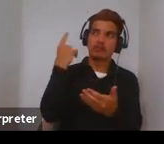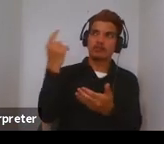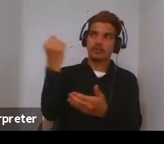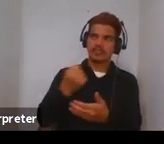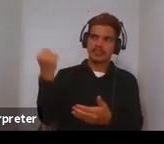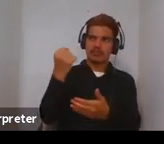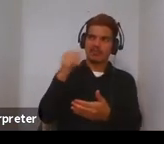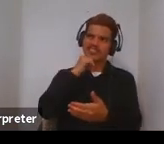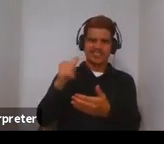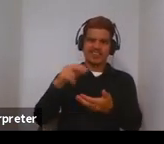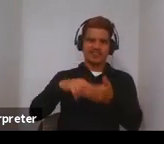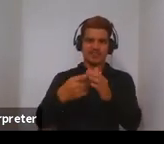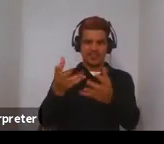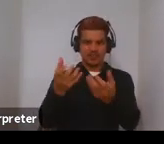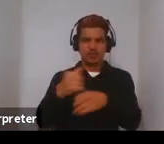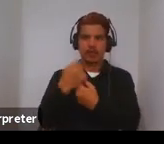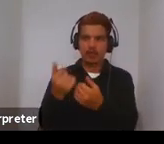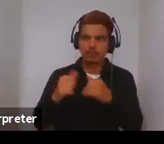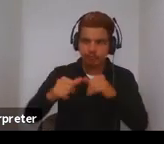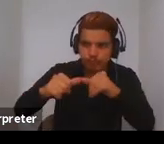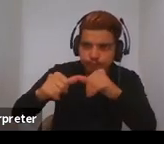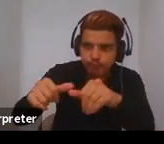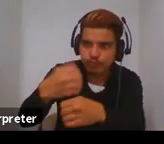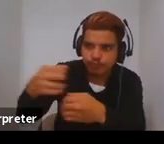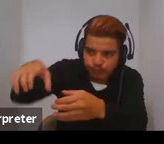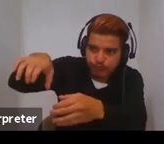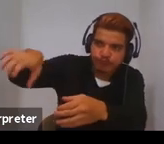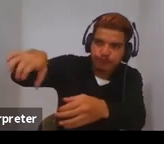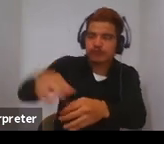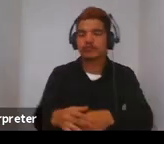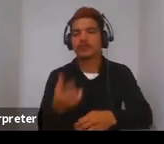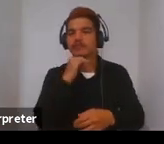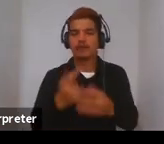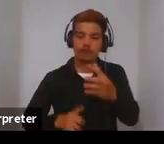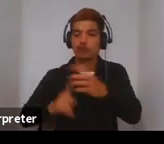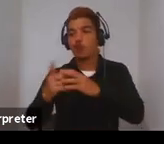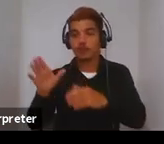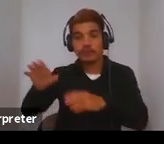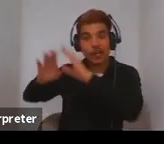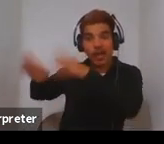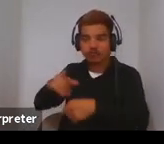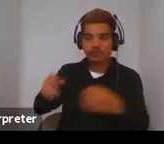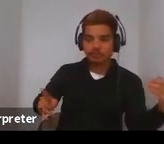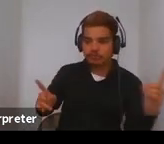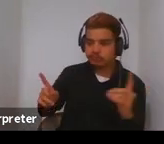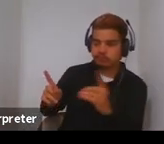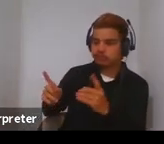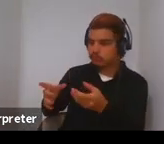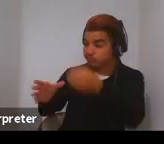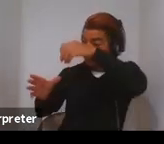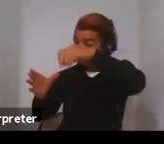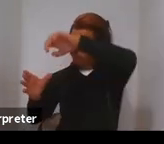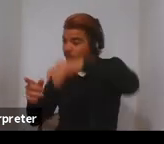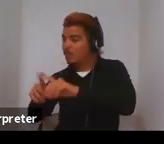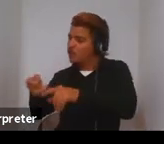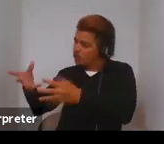mean they want you to make them tea all the time. They don't want you to come around to their place unexpectedly and make them tea and force them to drink it, going, but you wanted